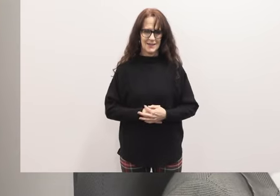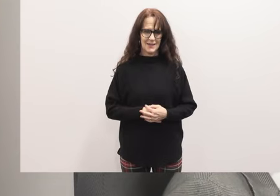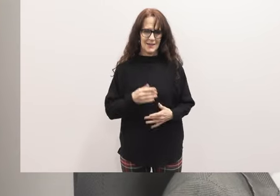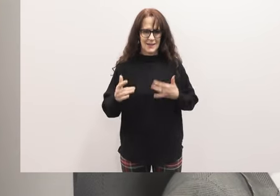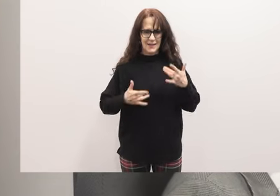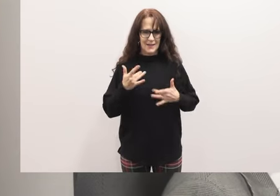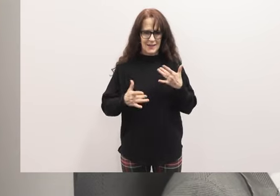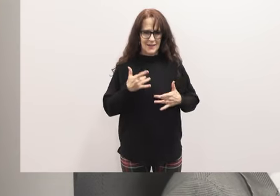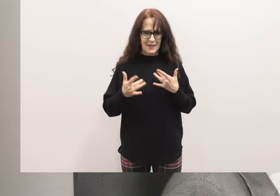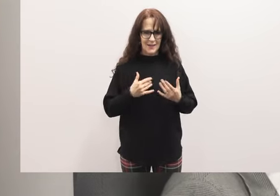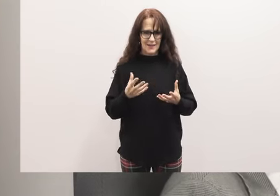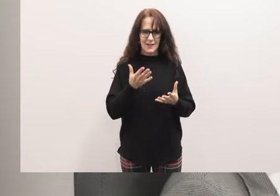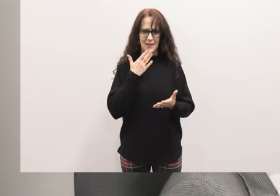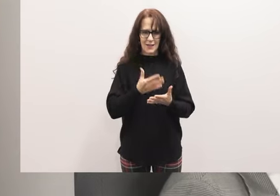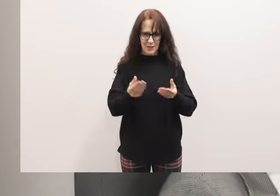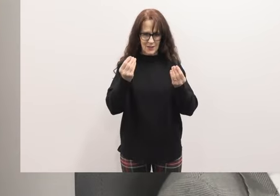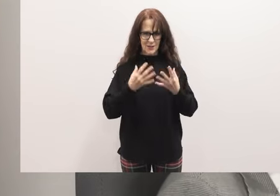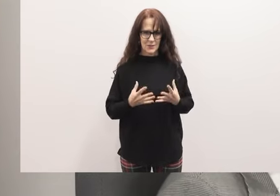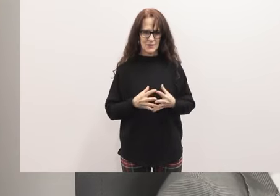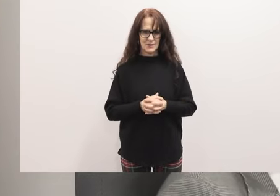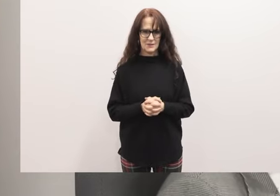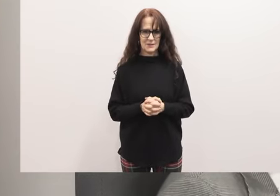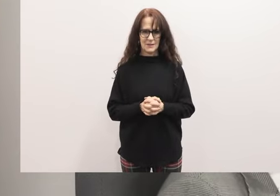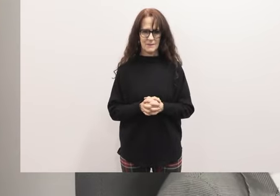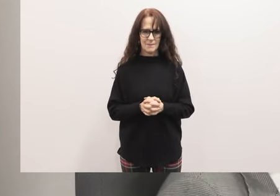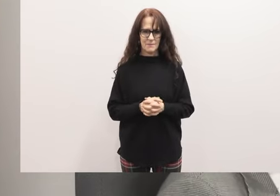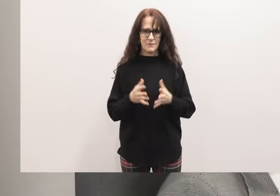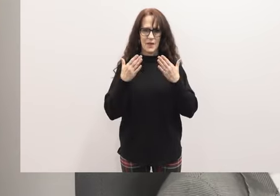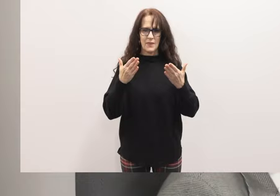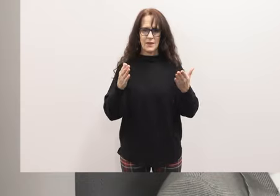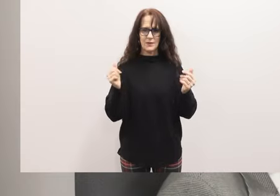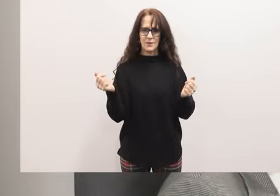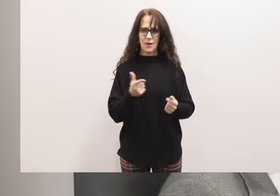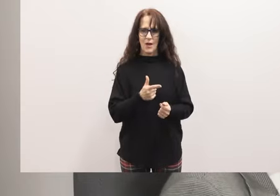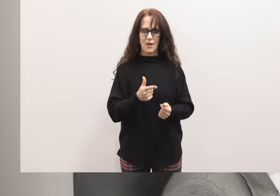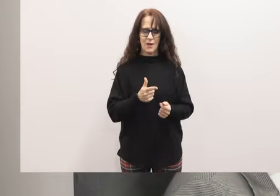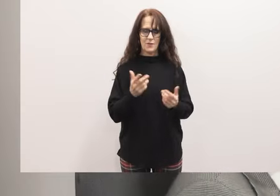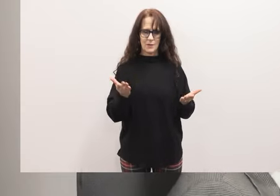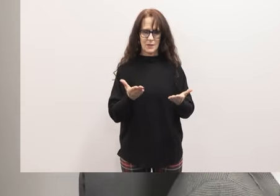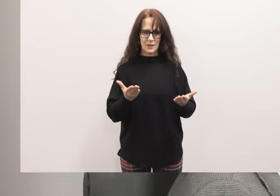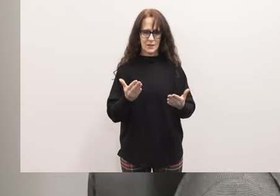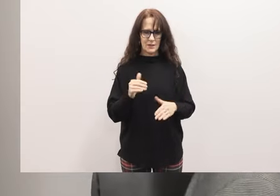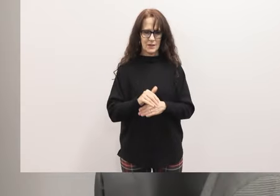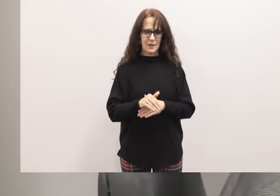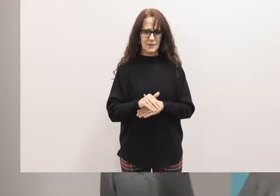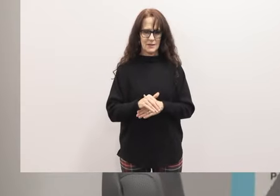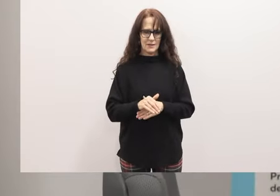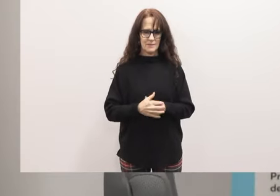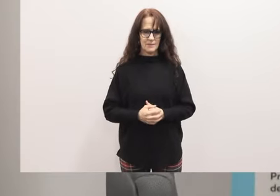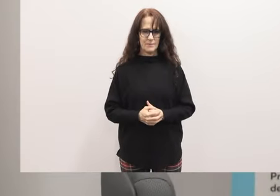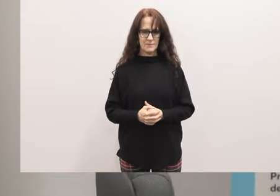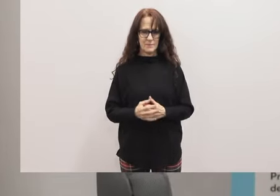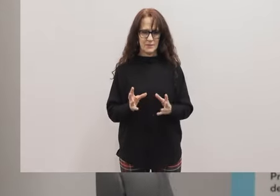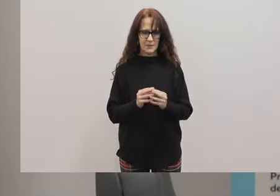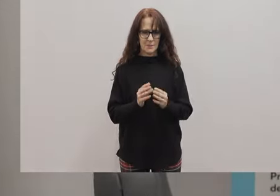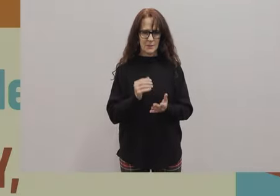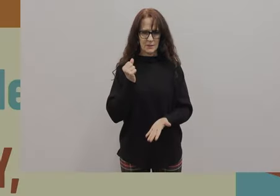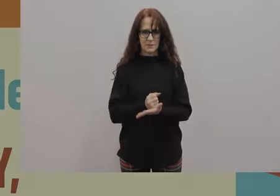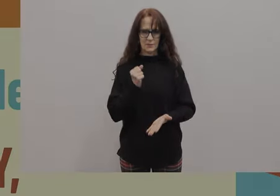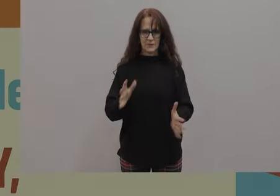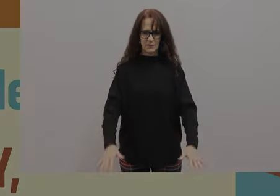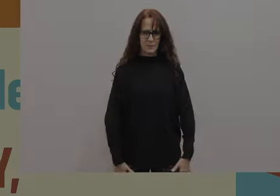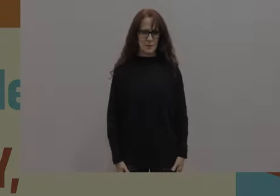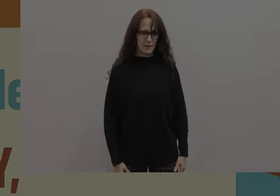we're just waiting on that good news. So thank you everyone for being with us. This meeting is adjourned.